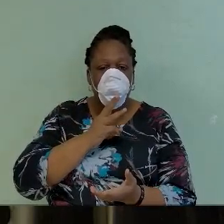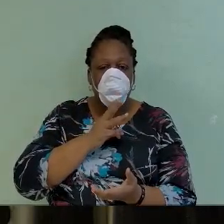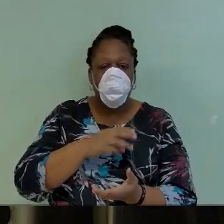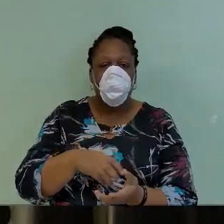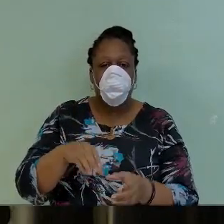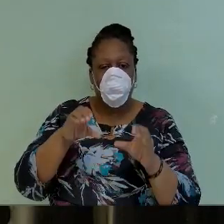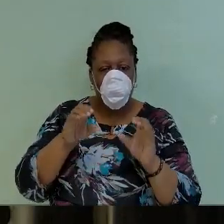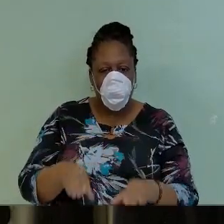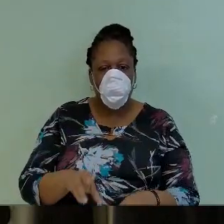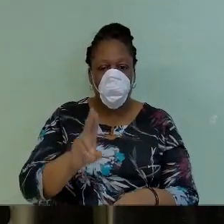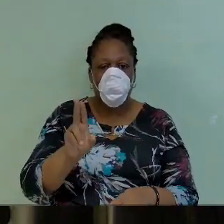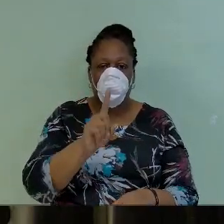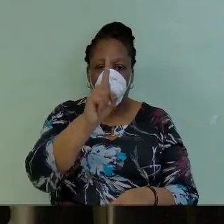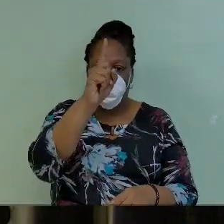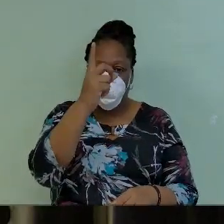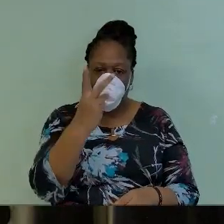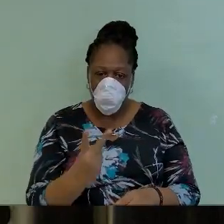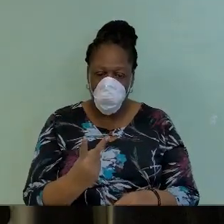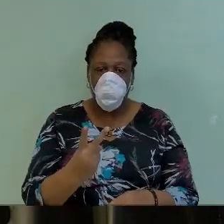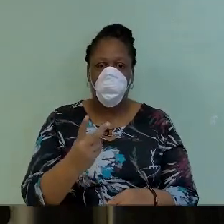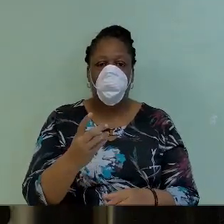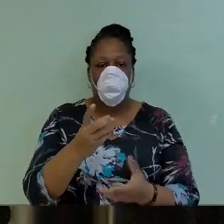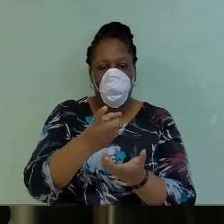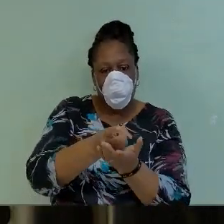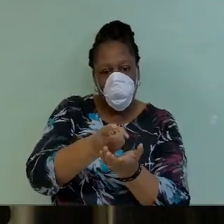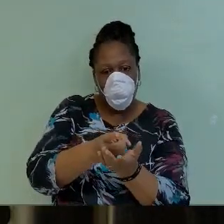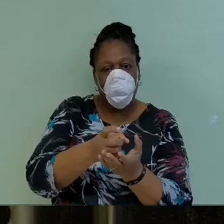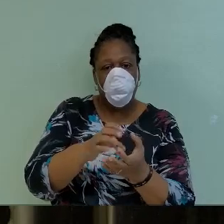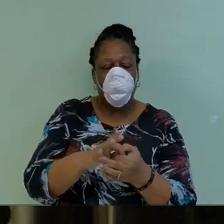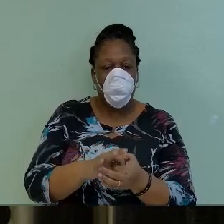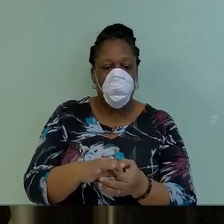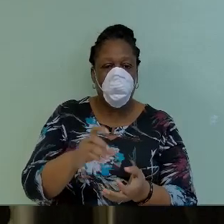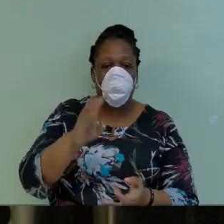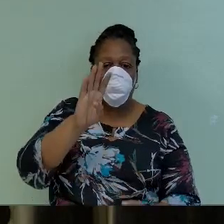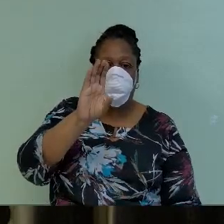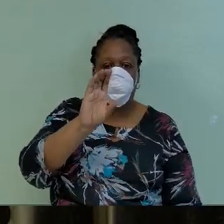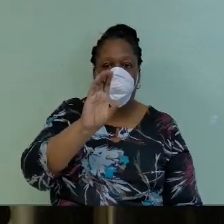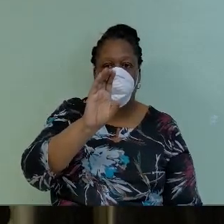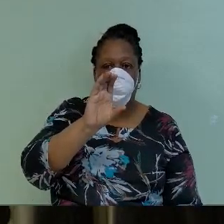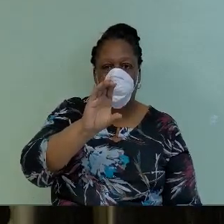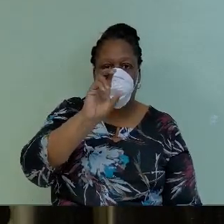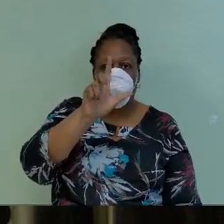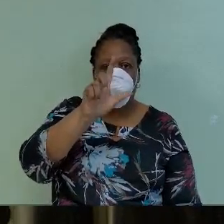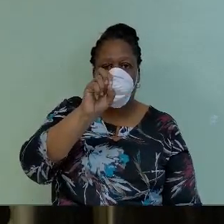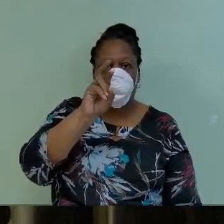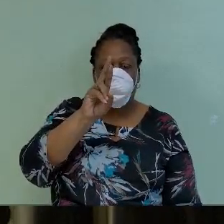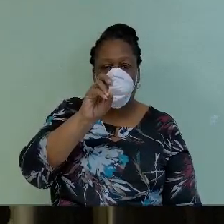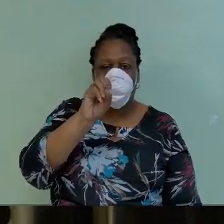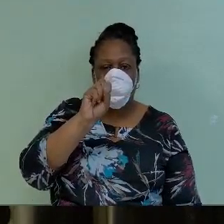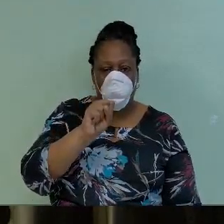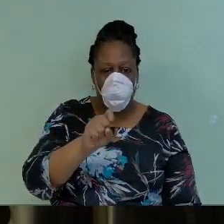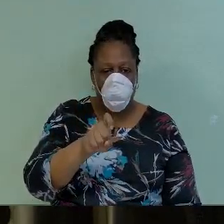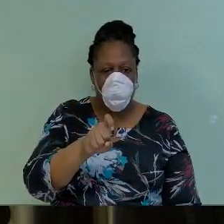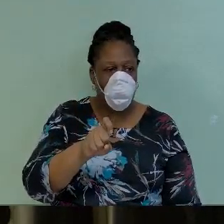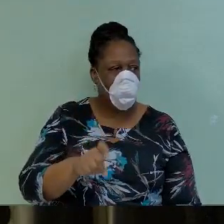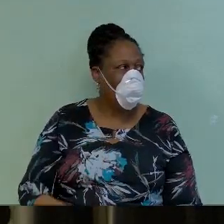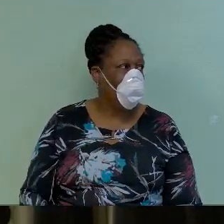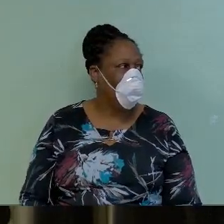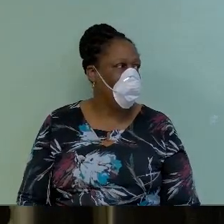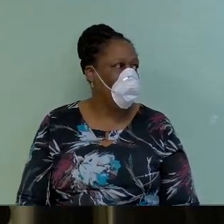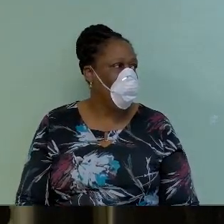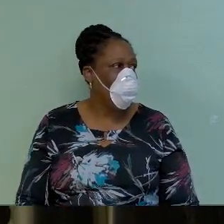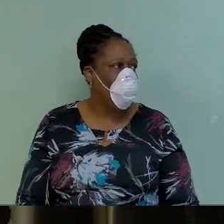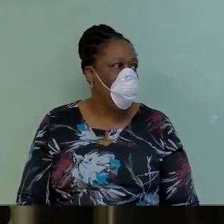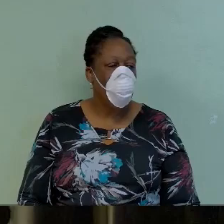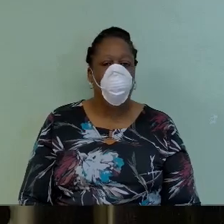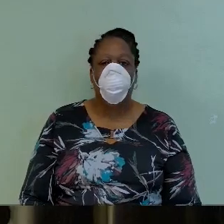using Clorox in the home, you shouldn't be using alcohol at the same time, simply because